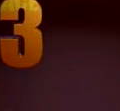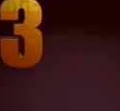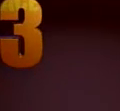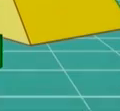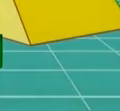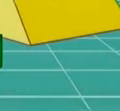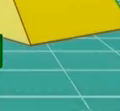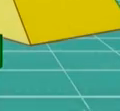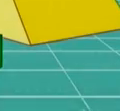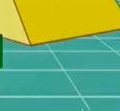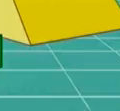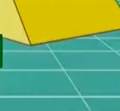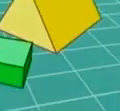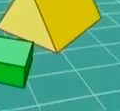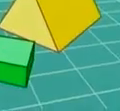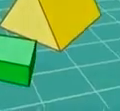Thank you.